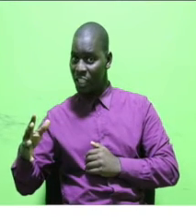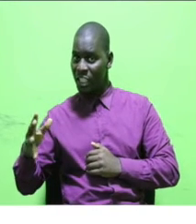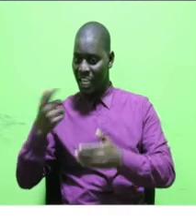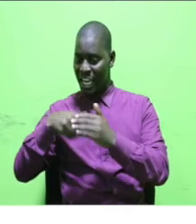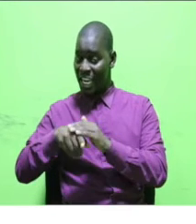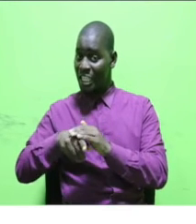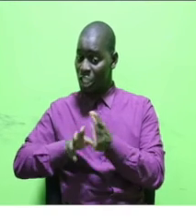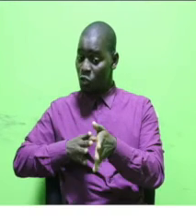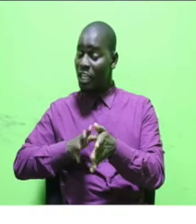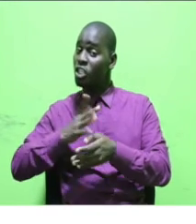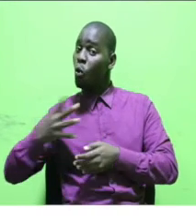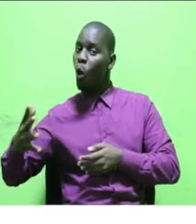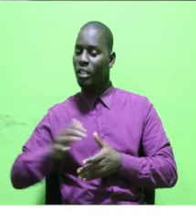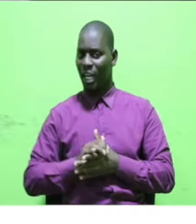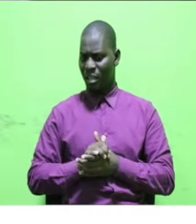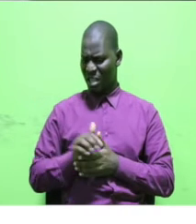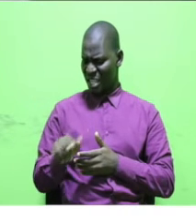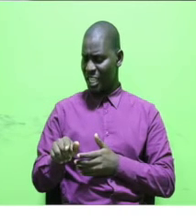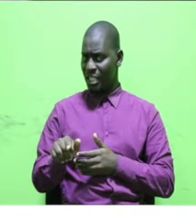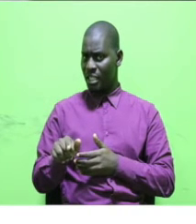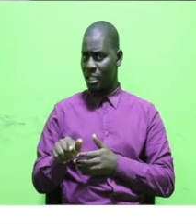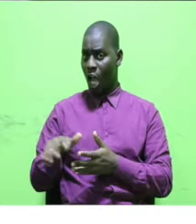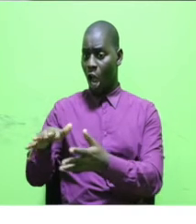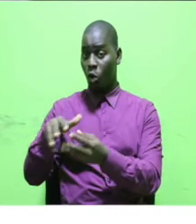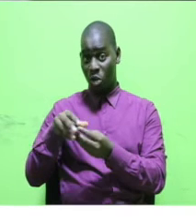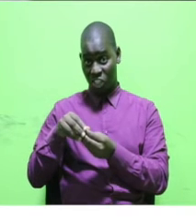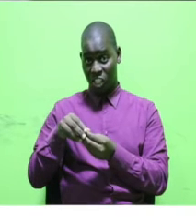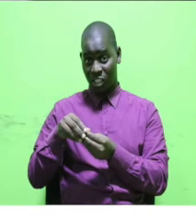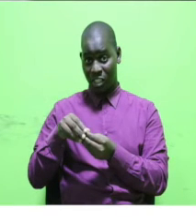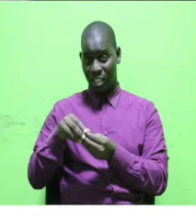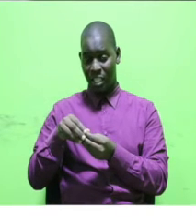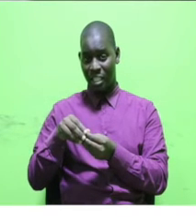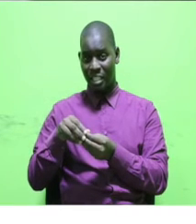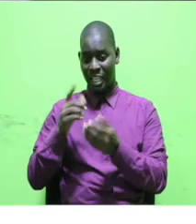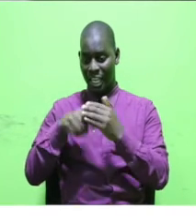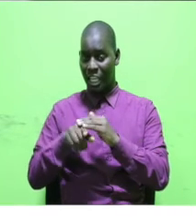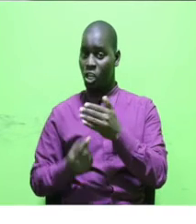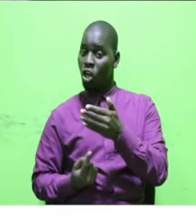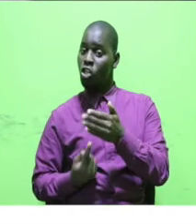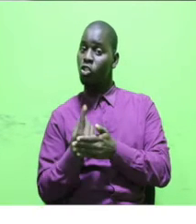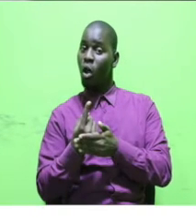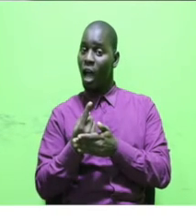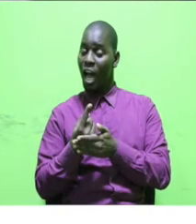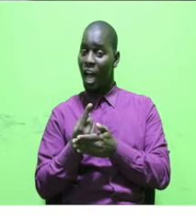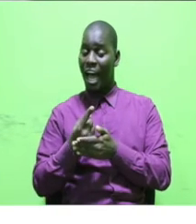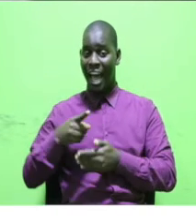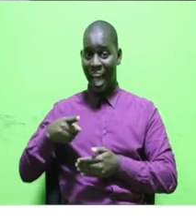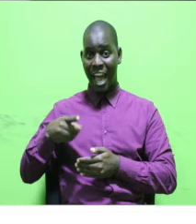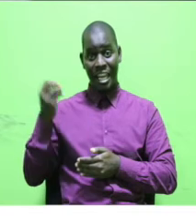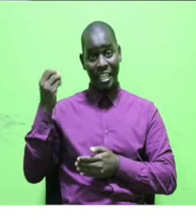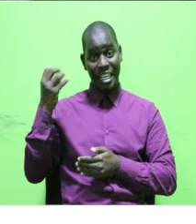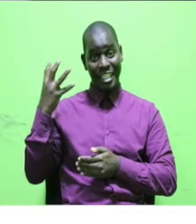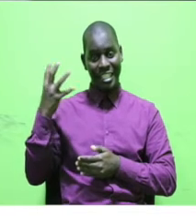and results disposal of sewage water. Can result waste accumulation and enhance vector-borne